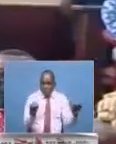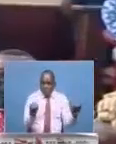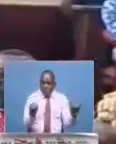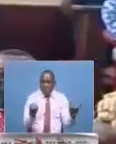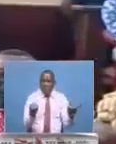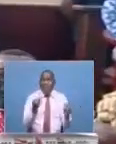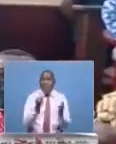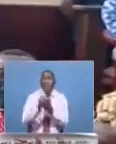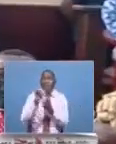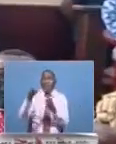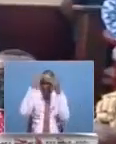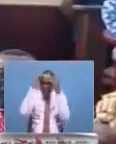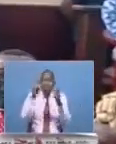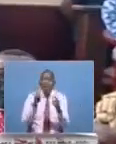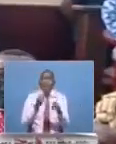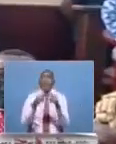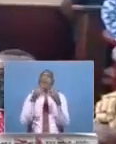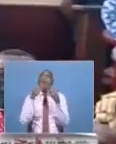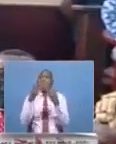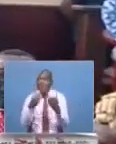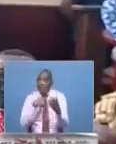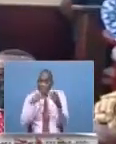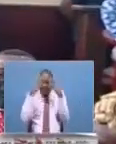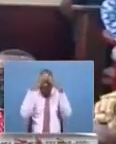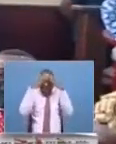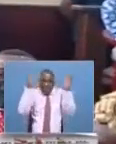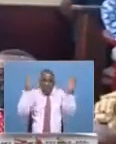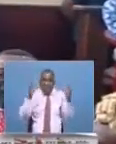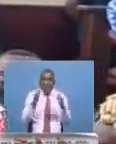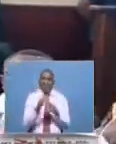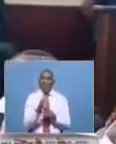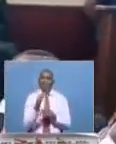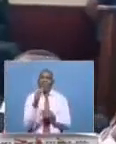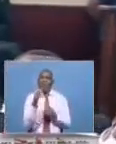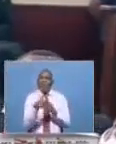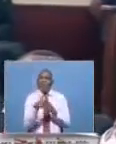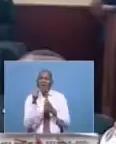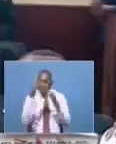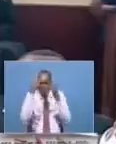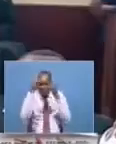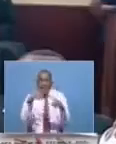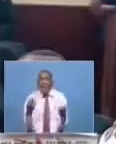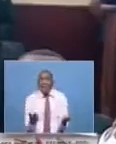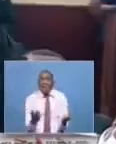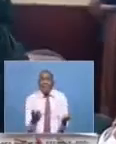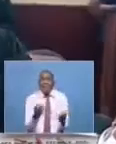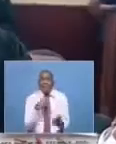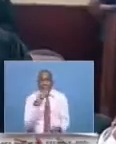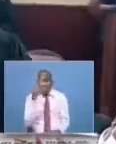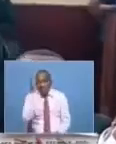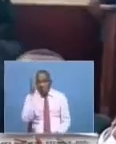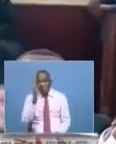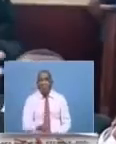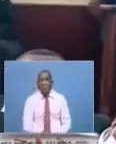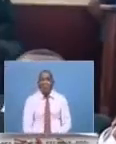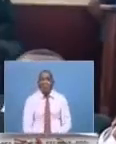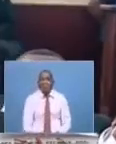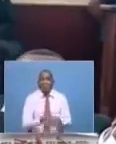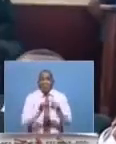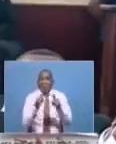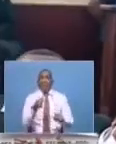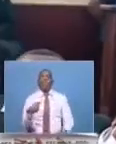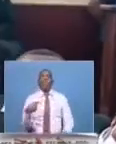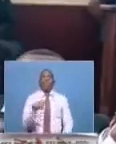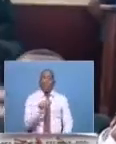your ruling, but frankly, my lords, I do not know what part of our submissions that is meant to be related to. But we